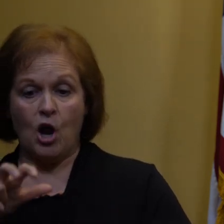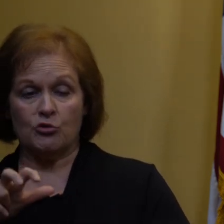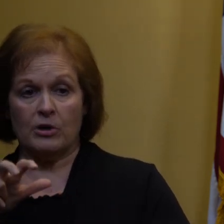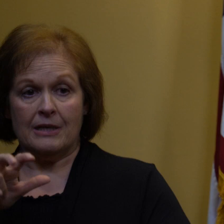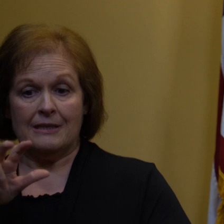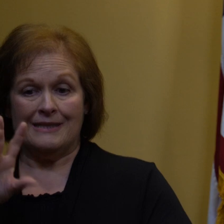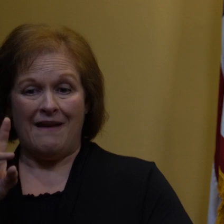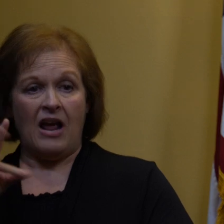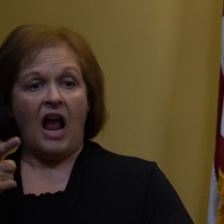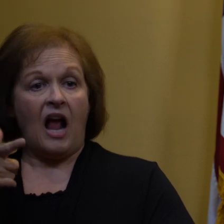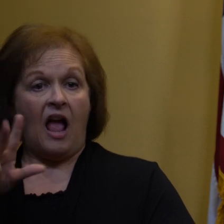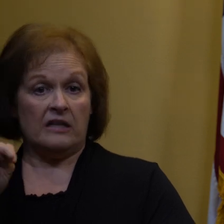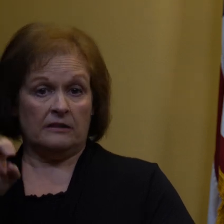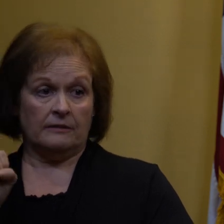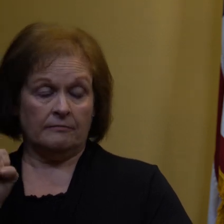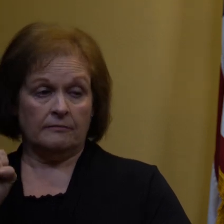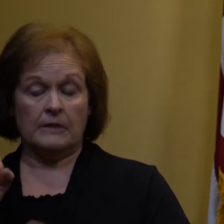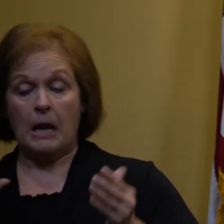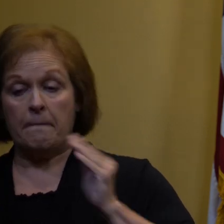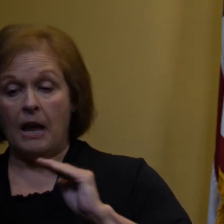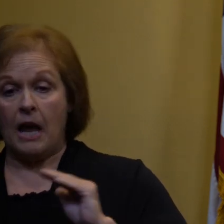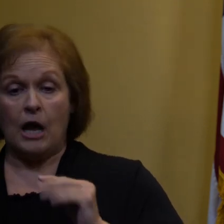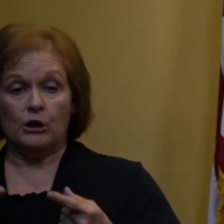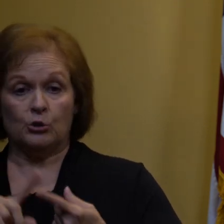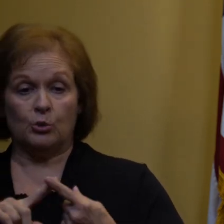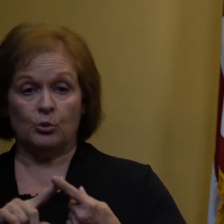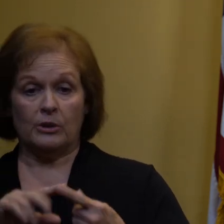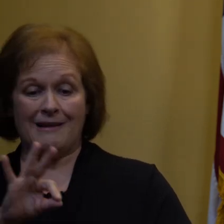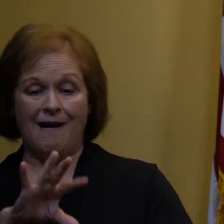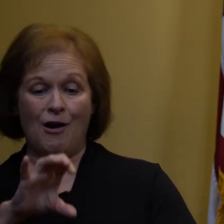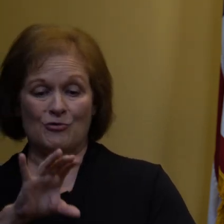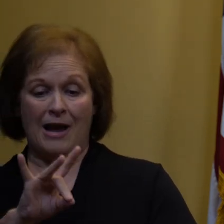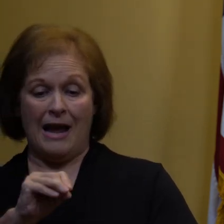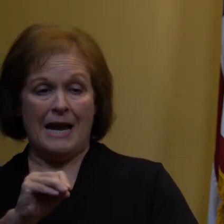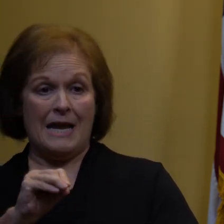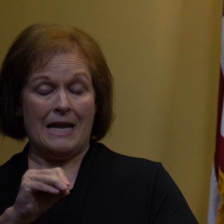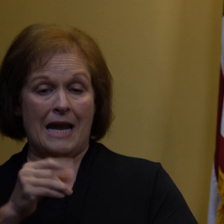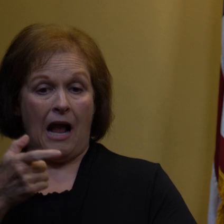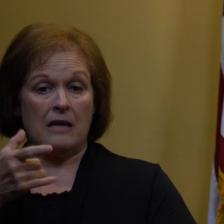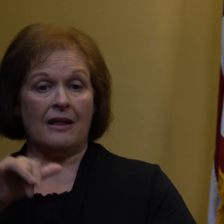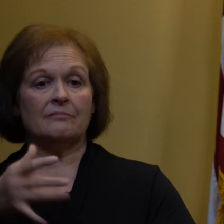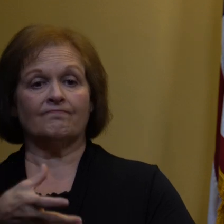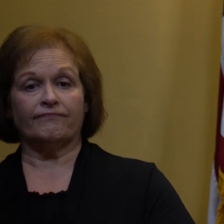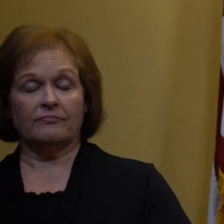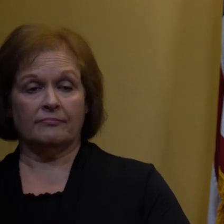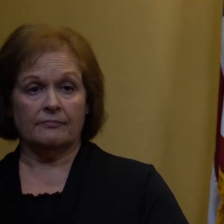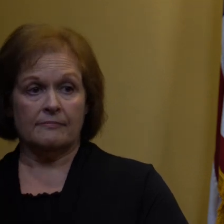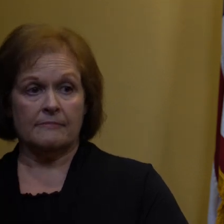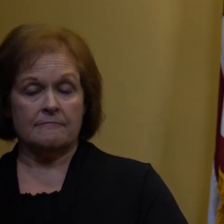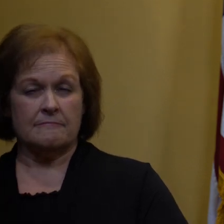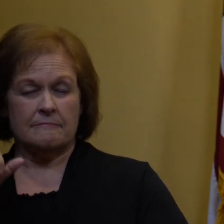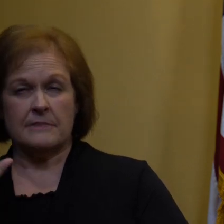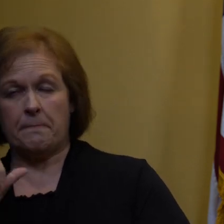1,307 guns so far, compared to 980 guns confiscated the same